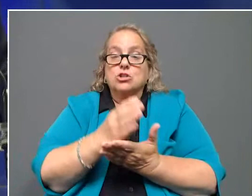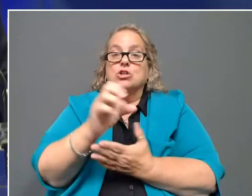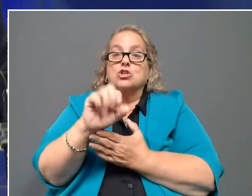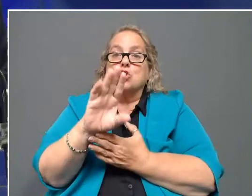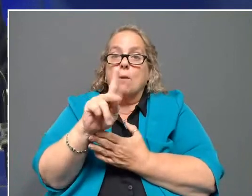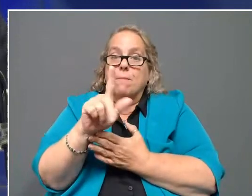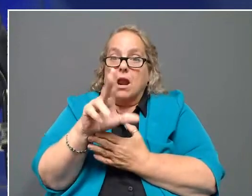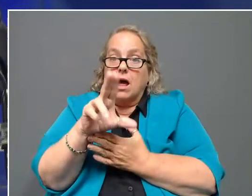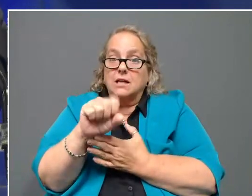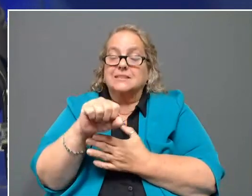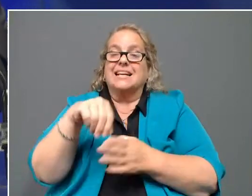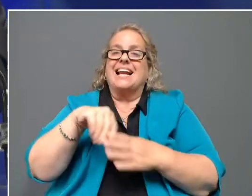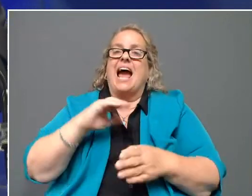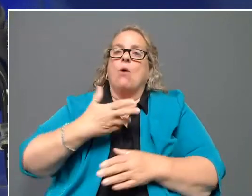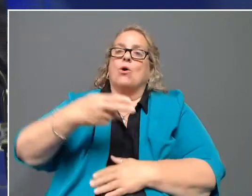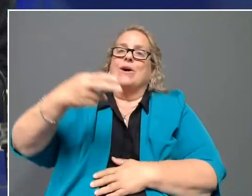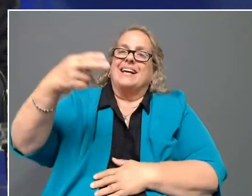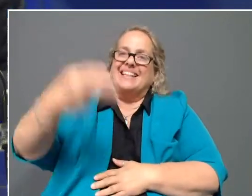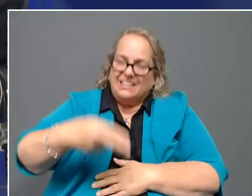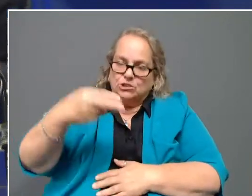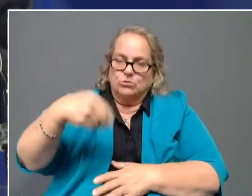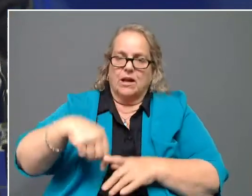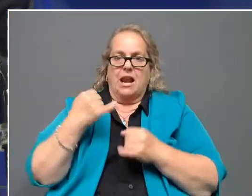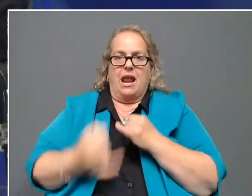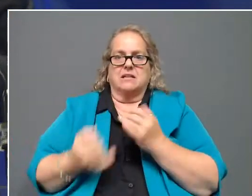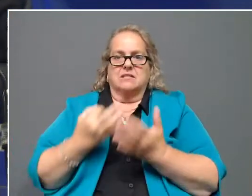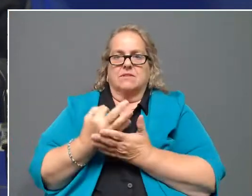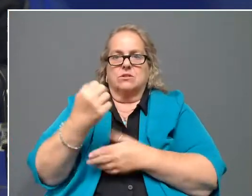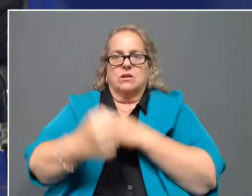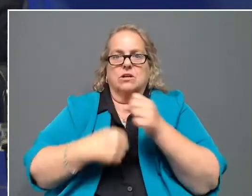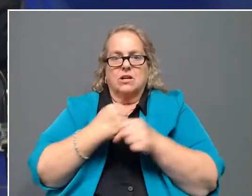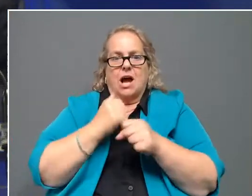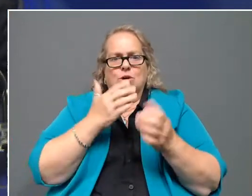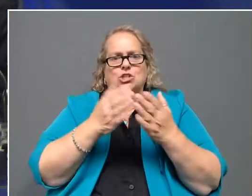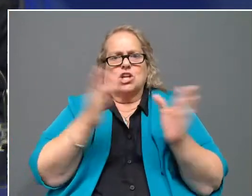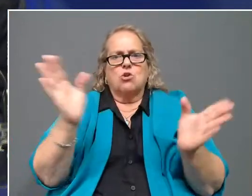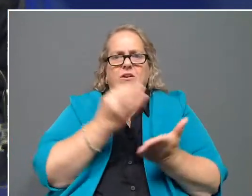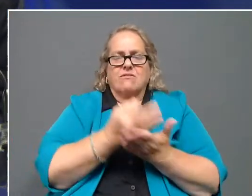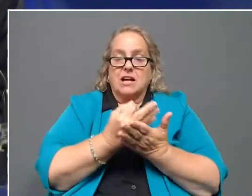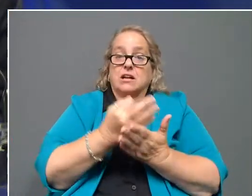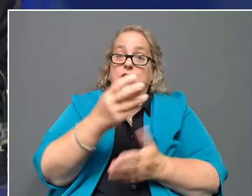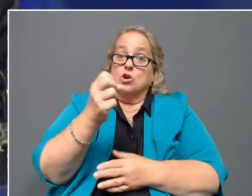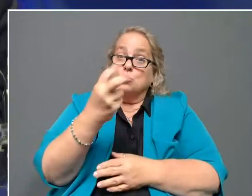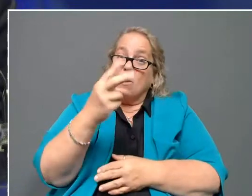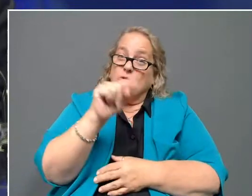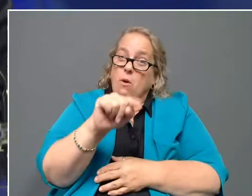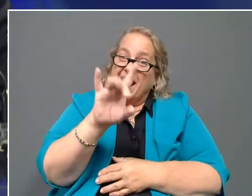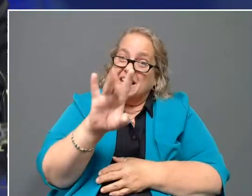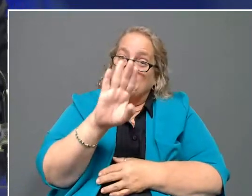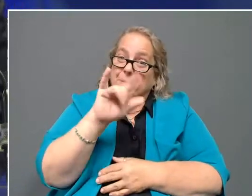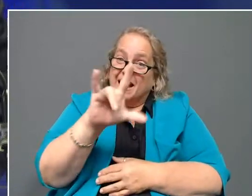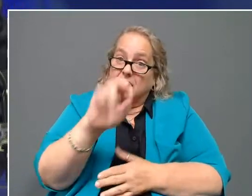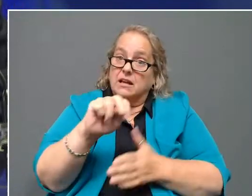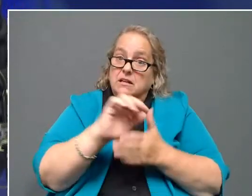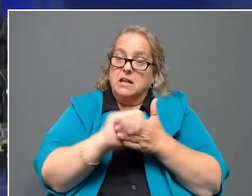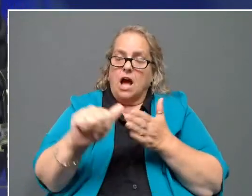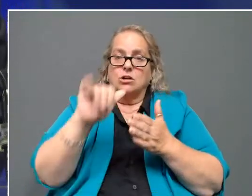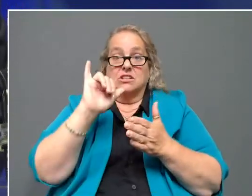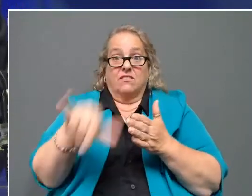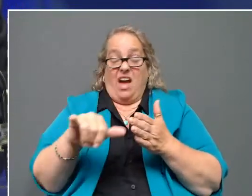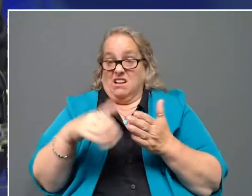this last fiscal year. Our general fund totaled $12.8 billion. That exceeded estimates by